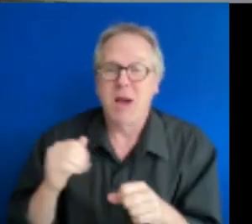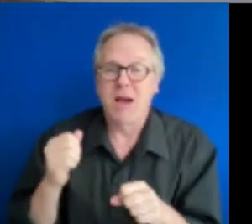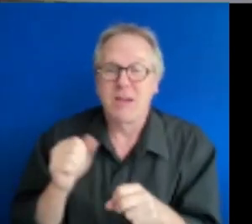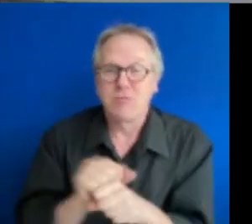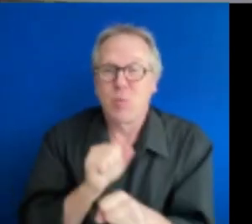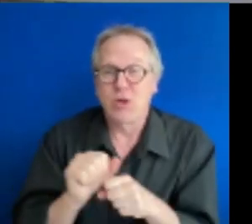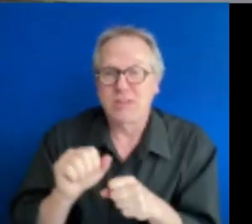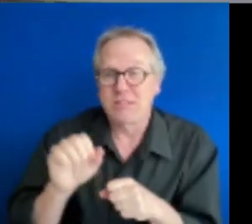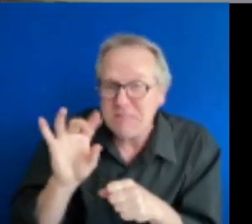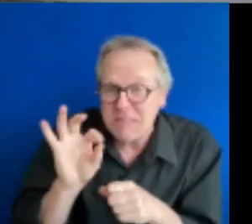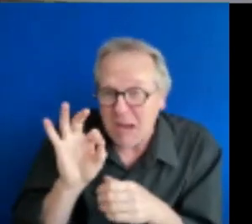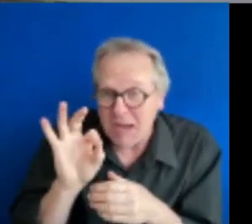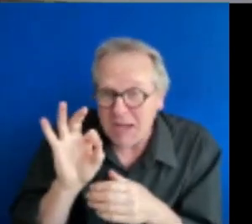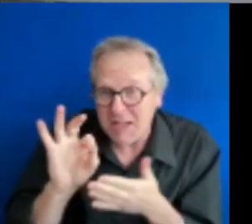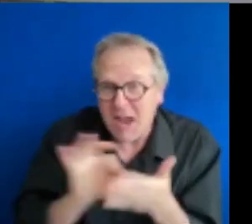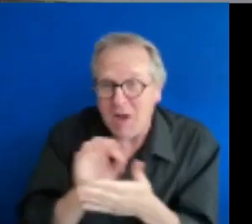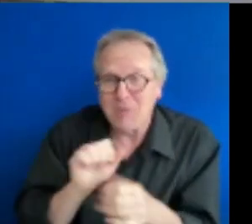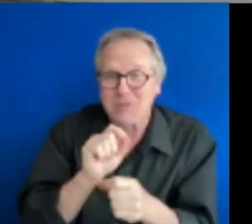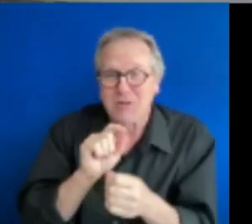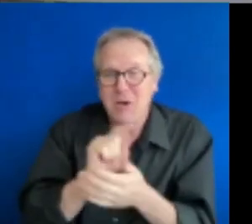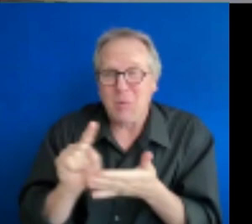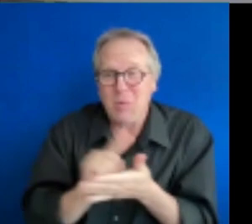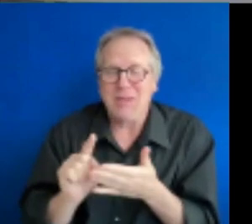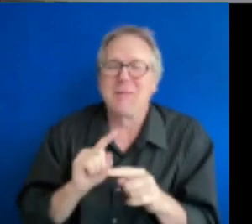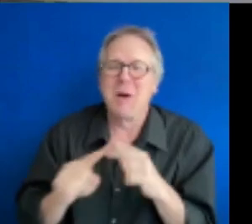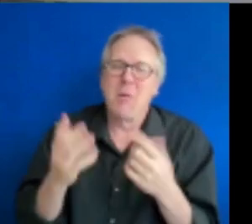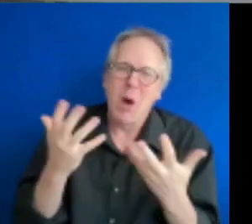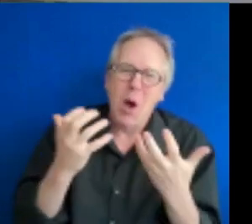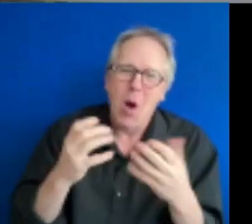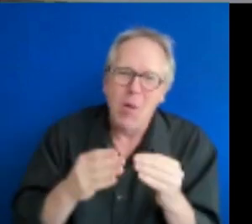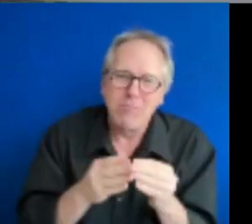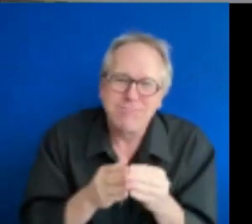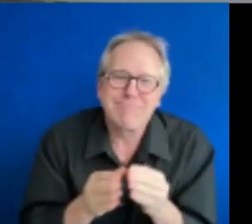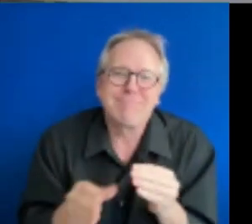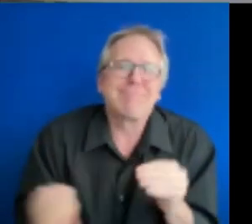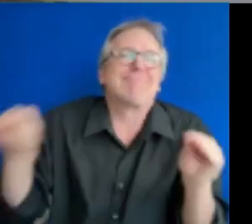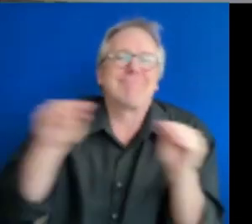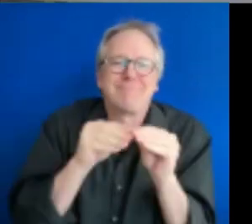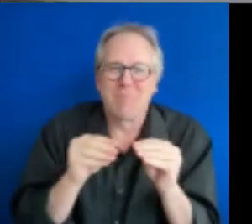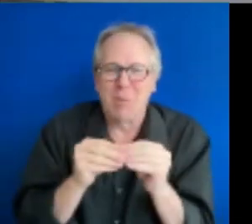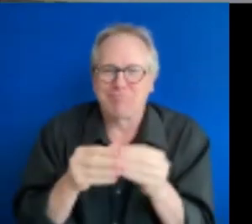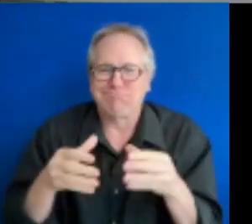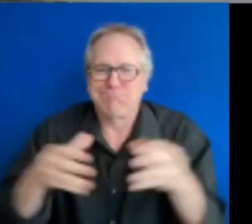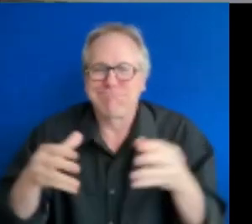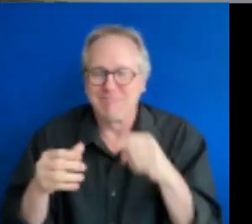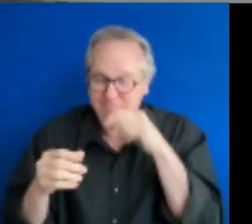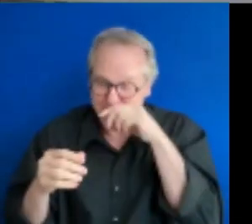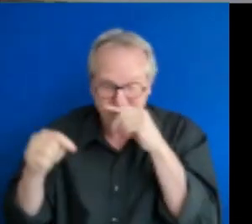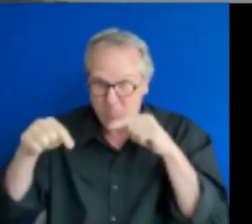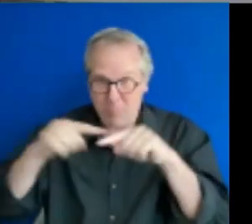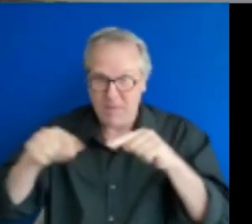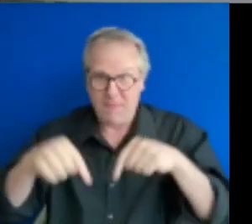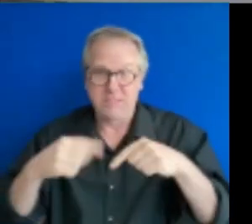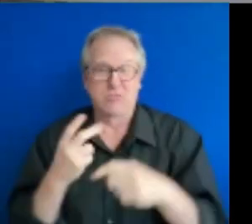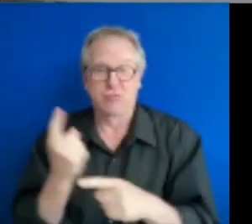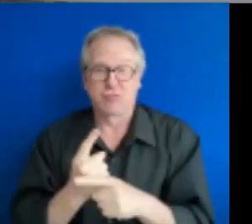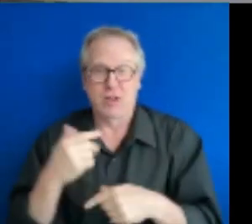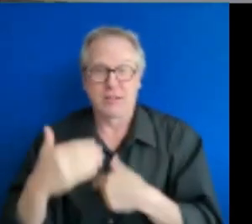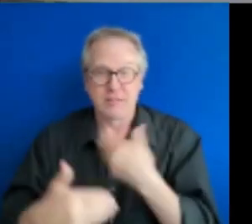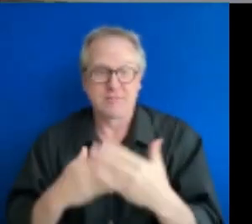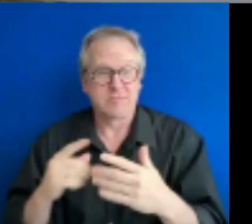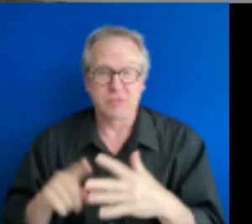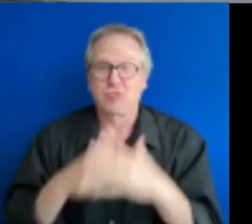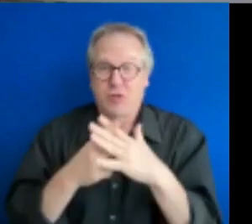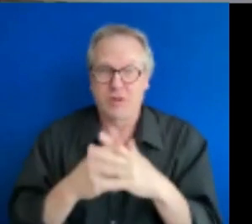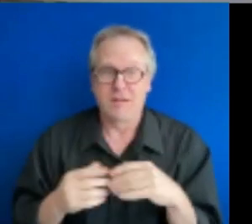but we're working on hopefully extending that across time. But this is a wonderful step in the right direction. This is a